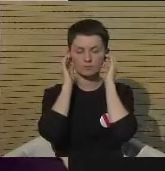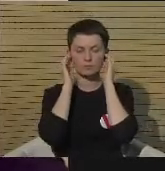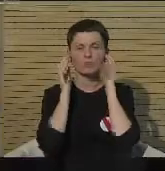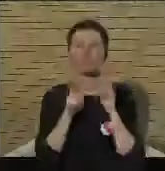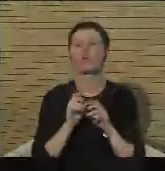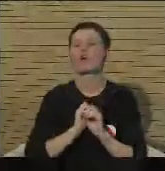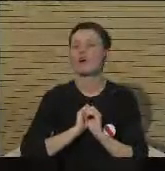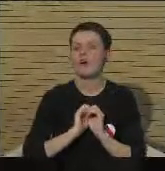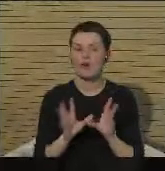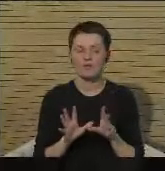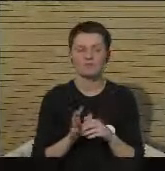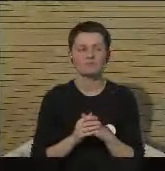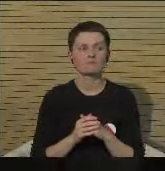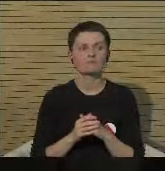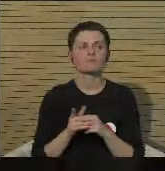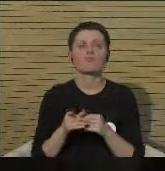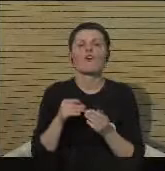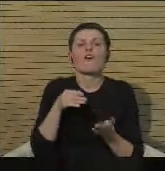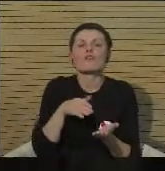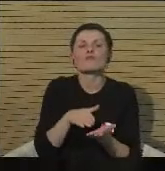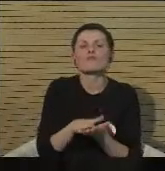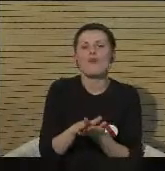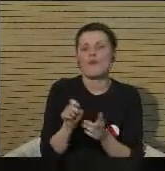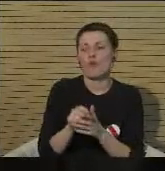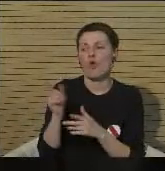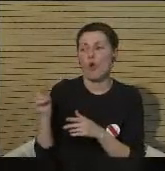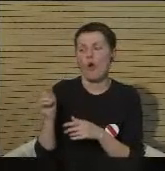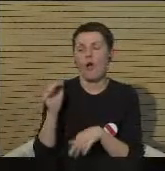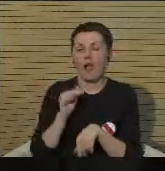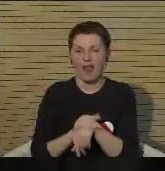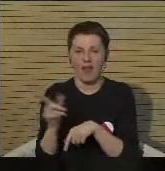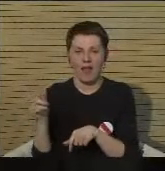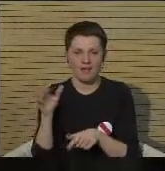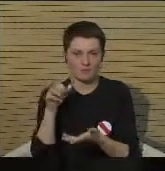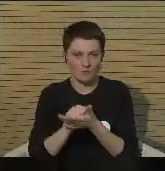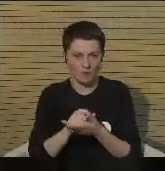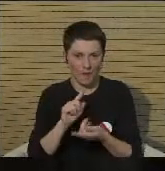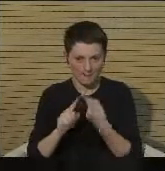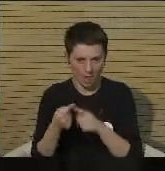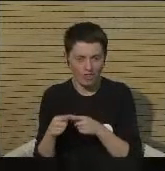There was a conflict, and there was a strife in the city.